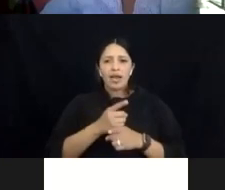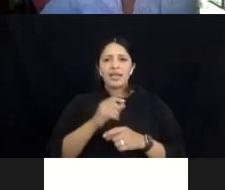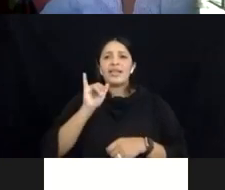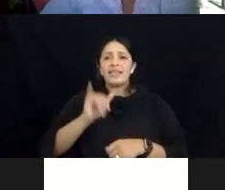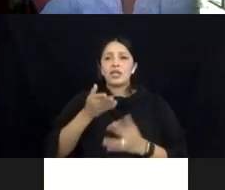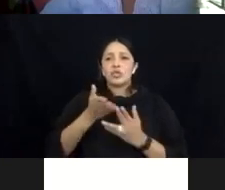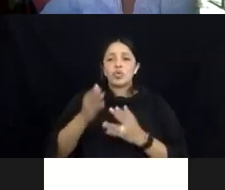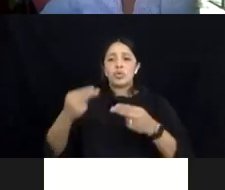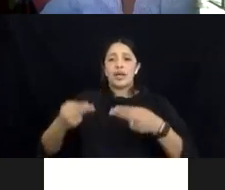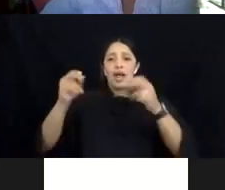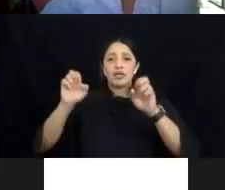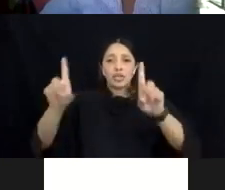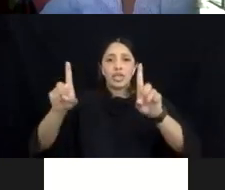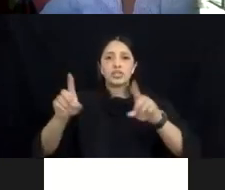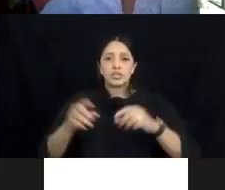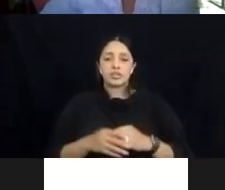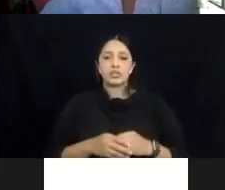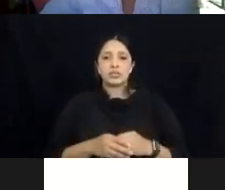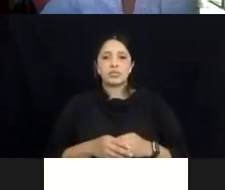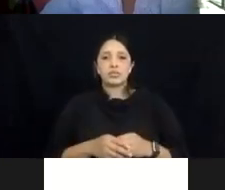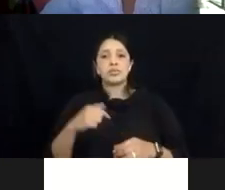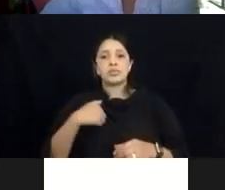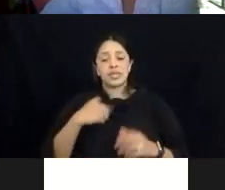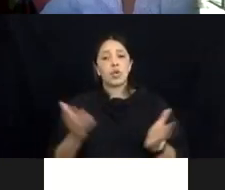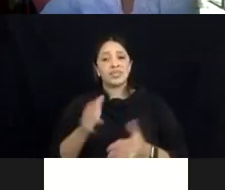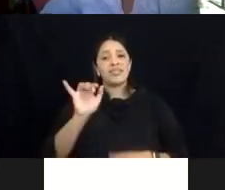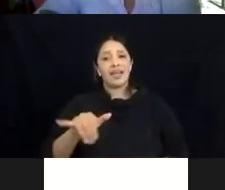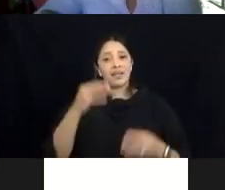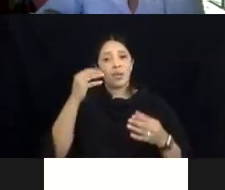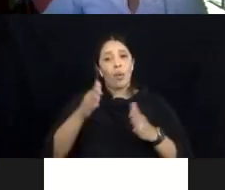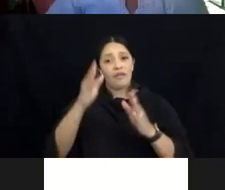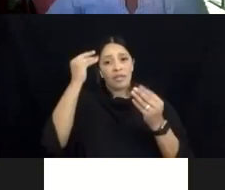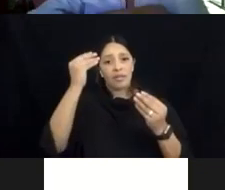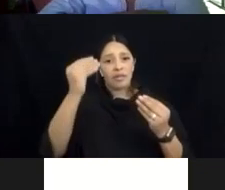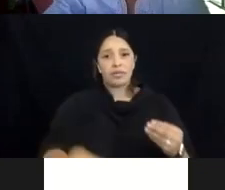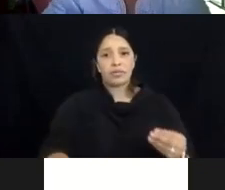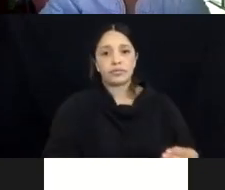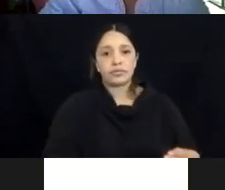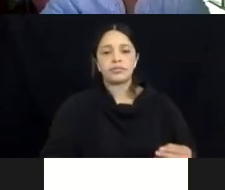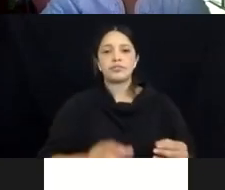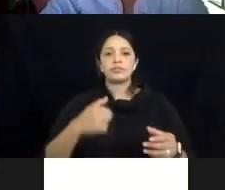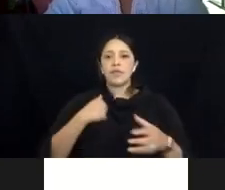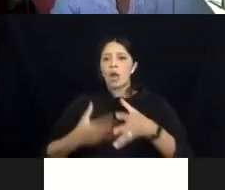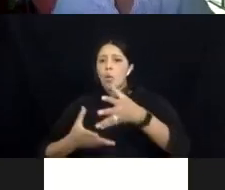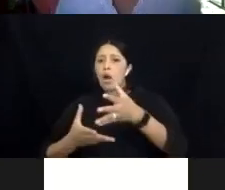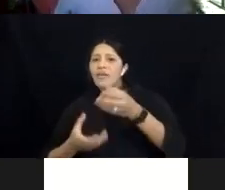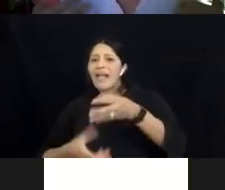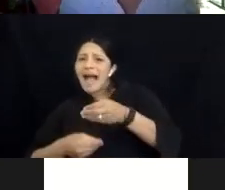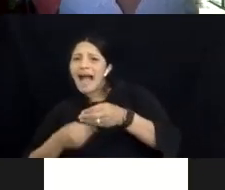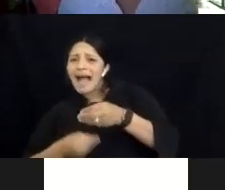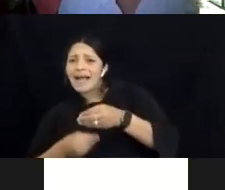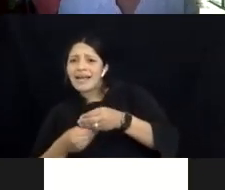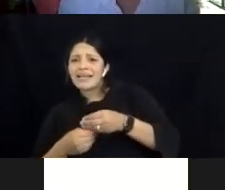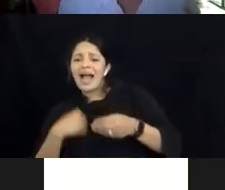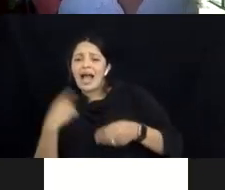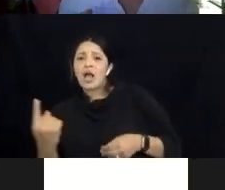indigenous methodology that I definitely encourage. And I want to add that, I mean, I always